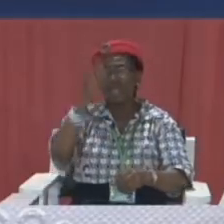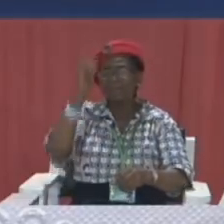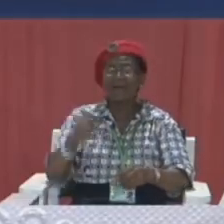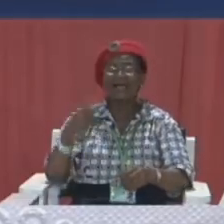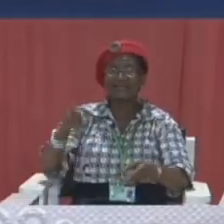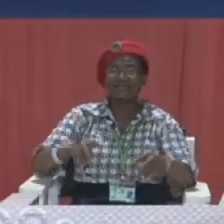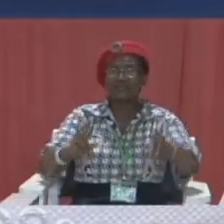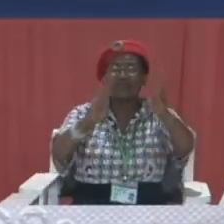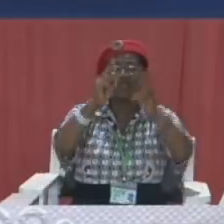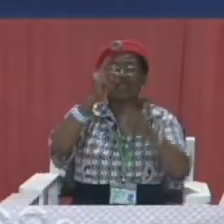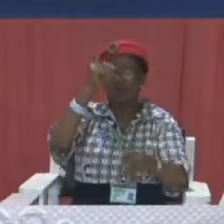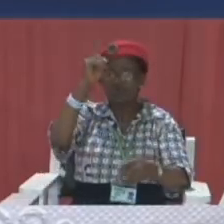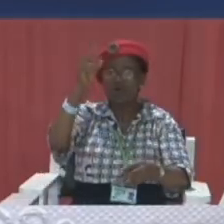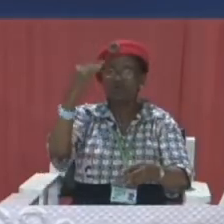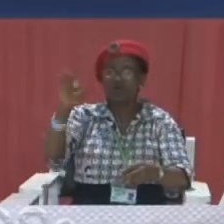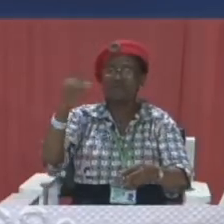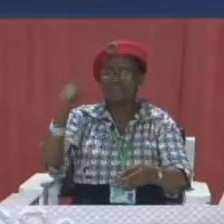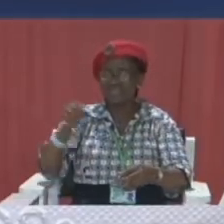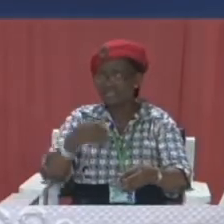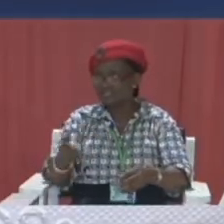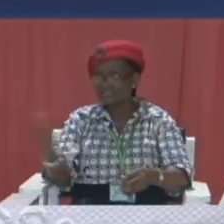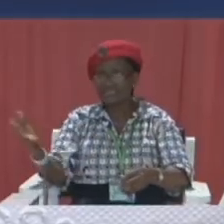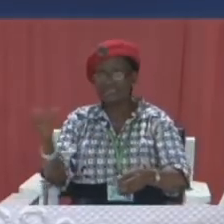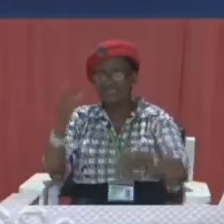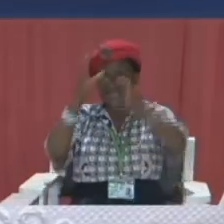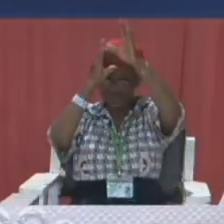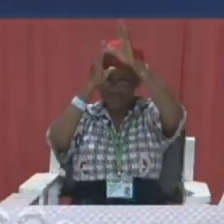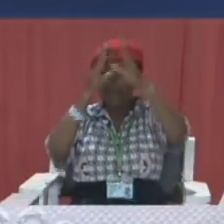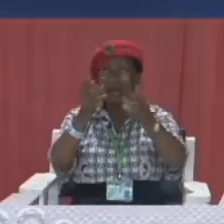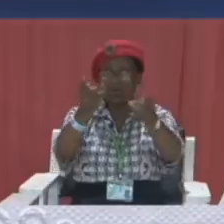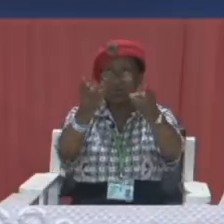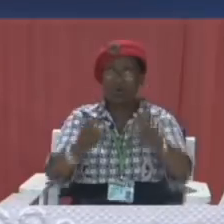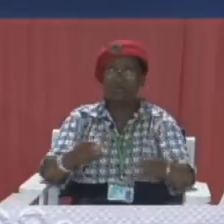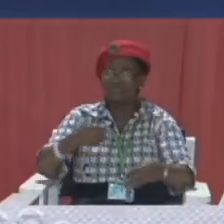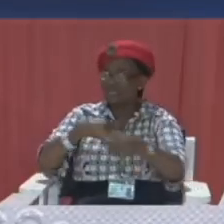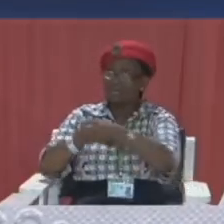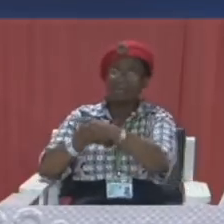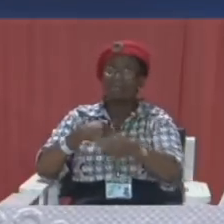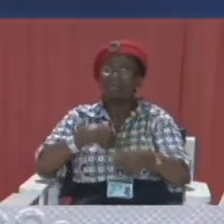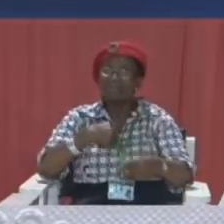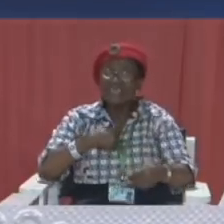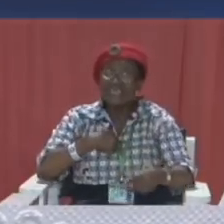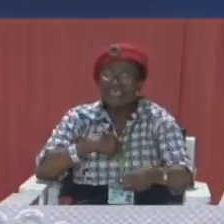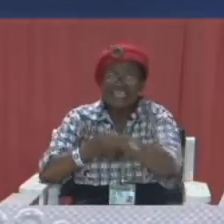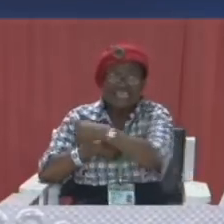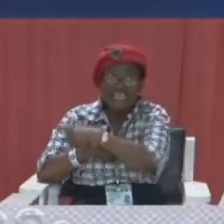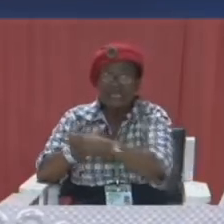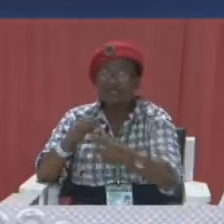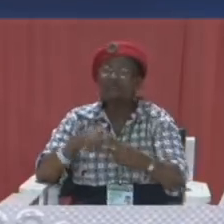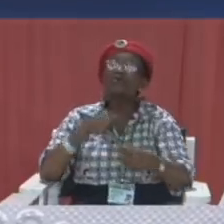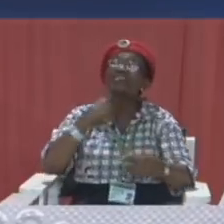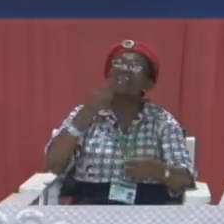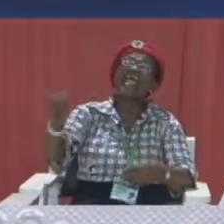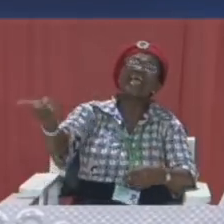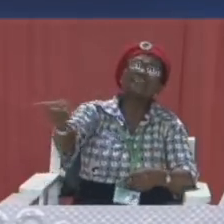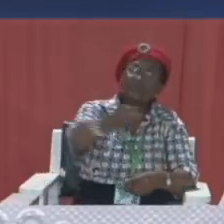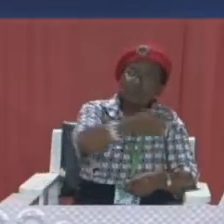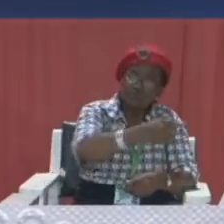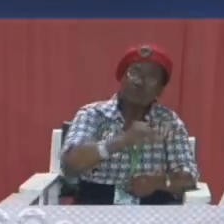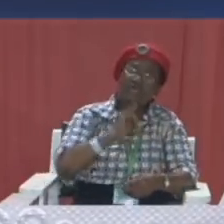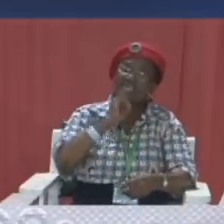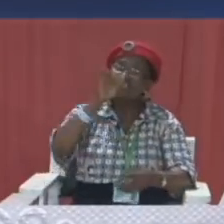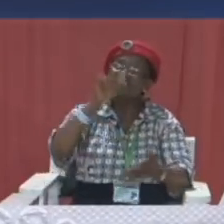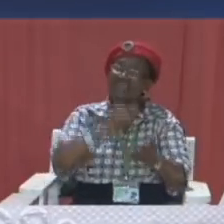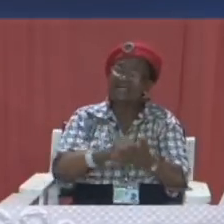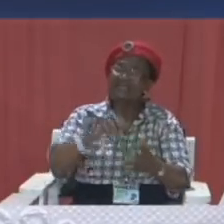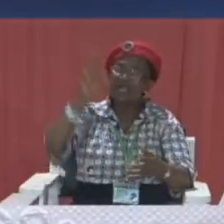things daddy wants me to tell you. Kan lara awon ti baba mi fe kin so fun yin. Is that nobody will be able